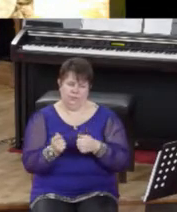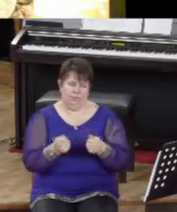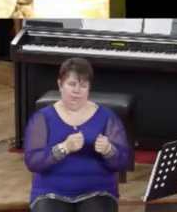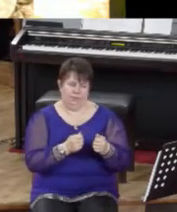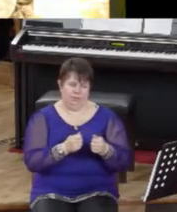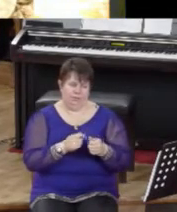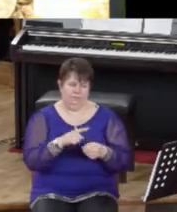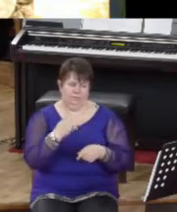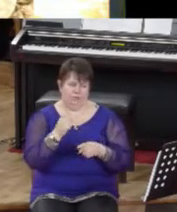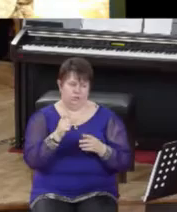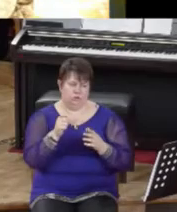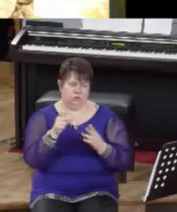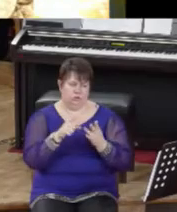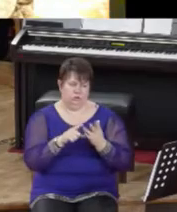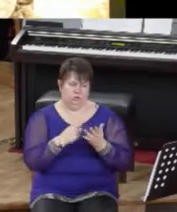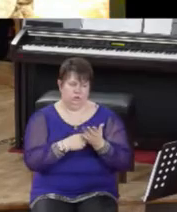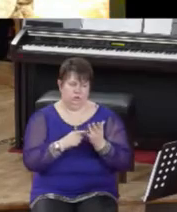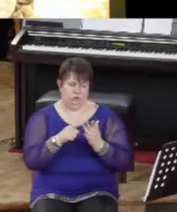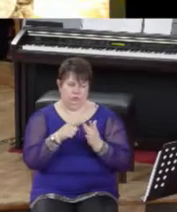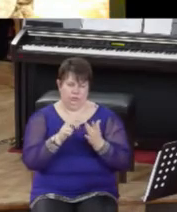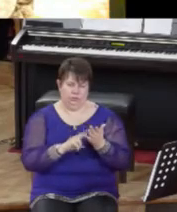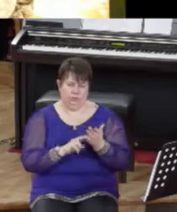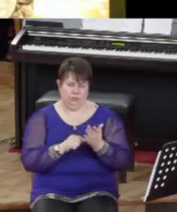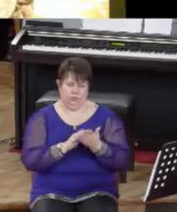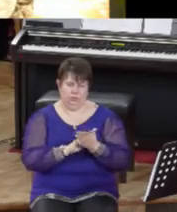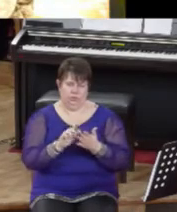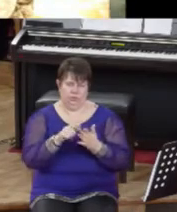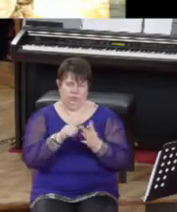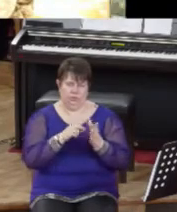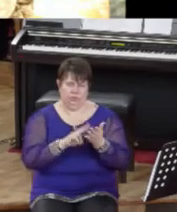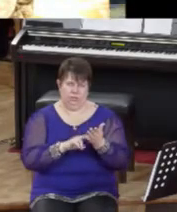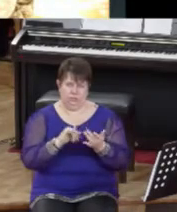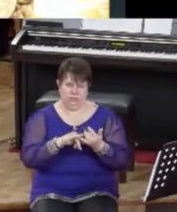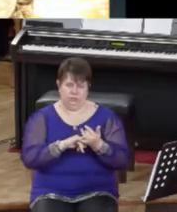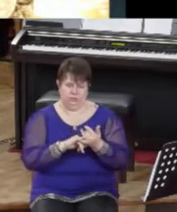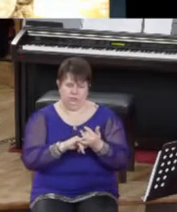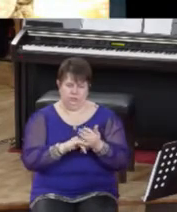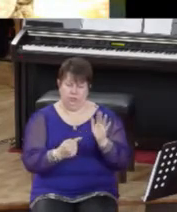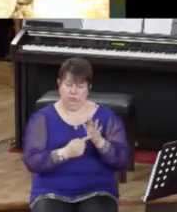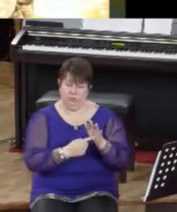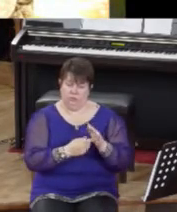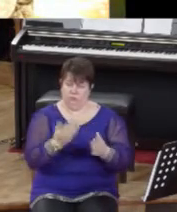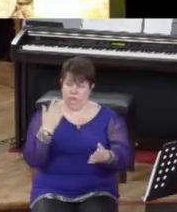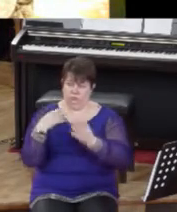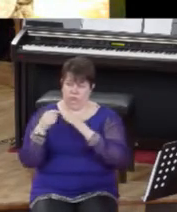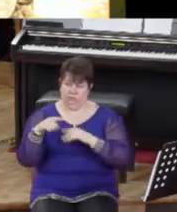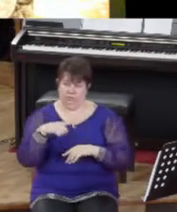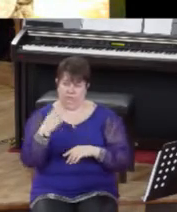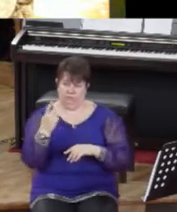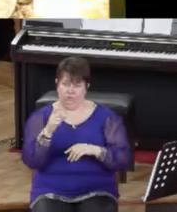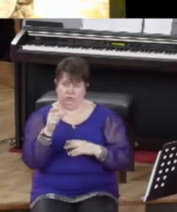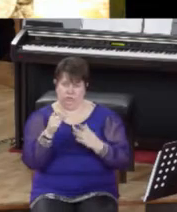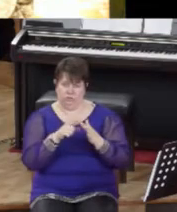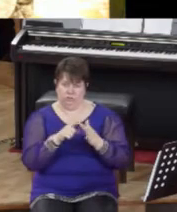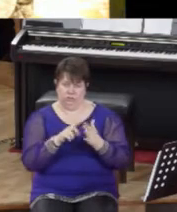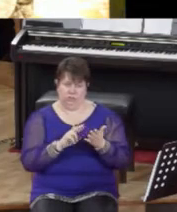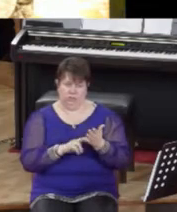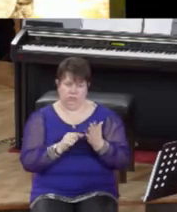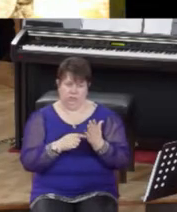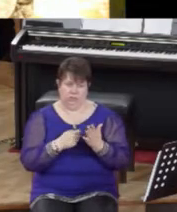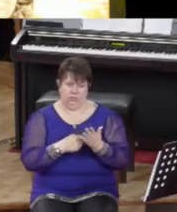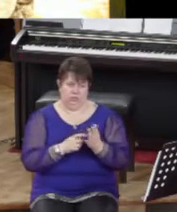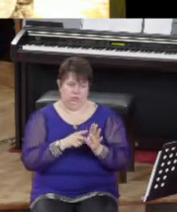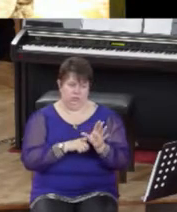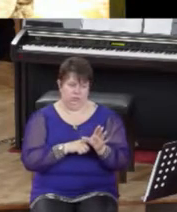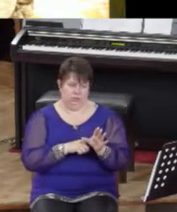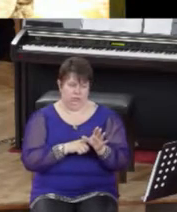Corinthians 15 was significant in the first century to those who first read and heard this